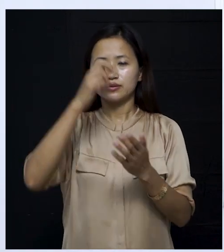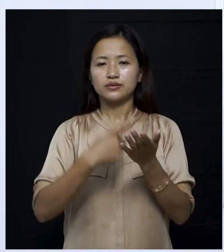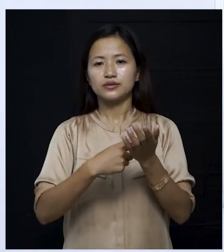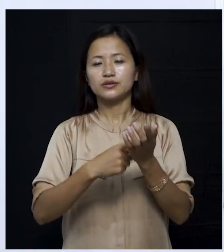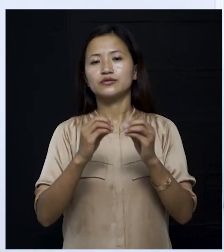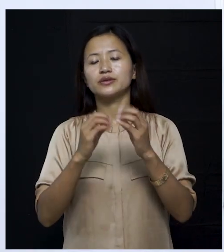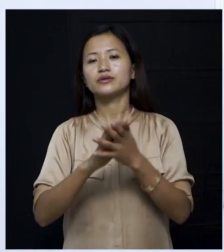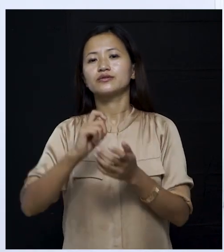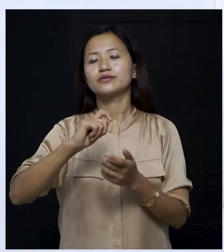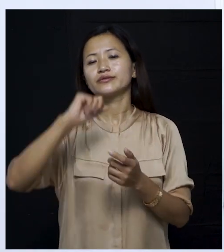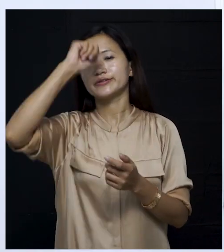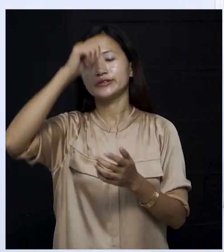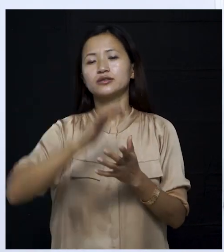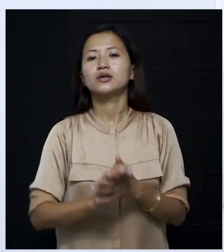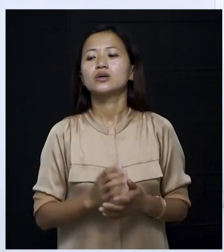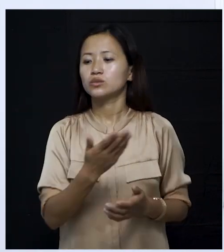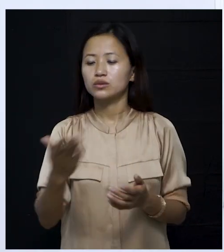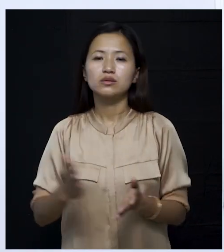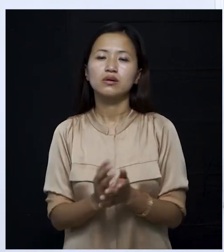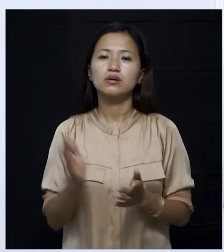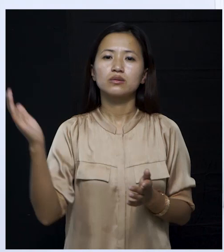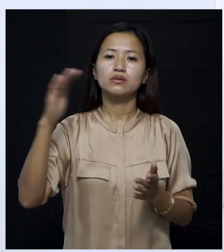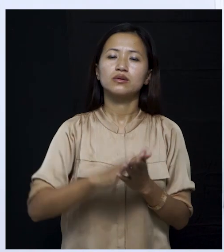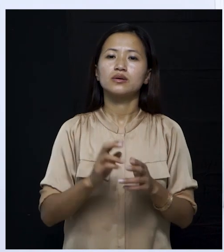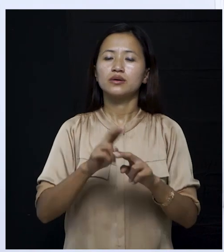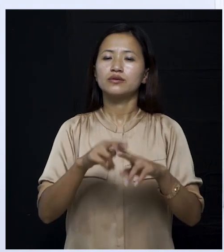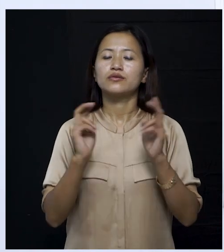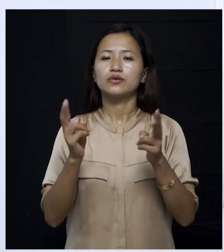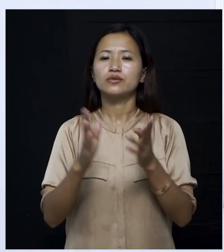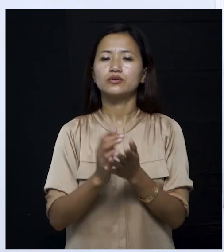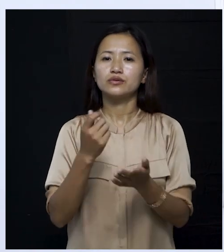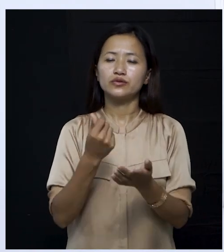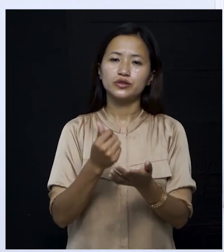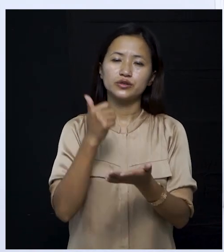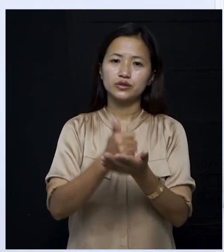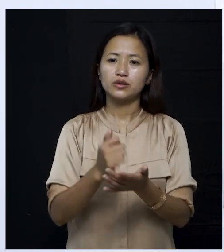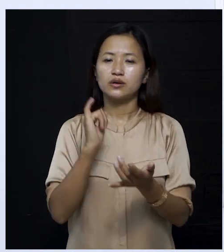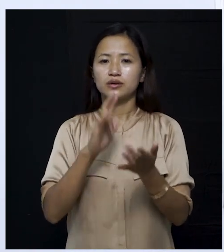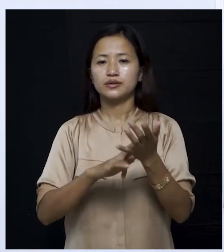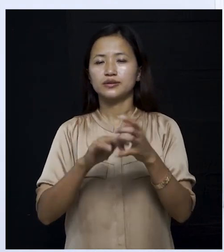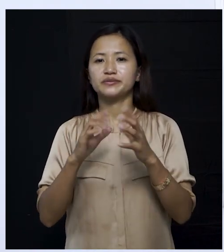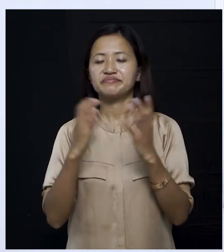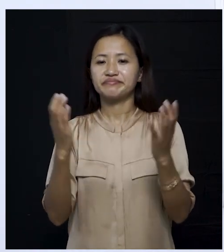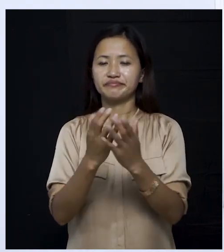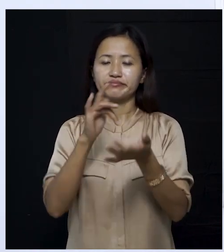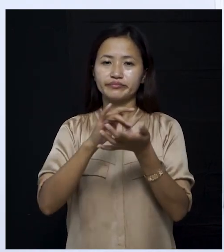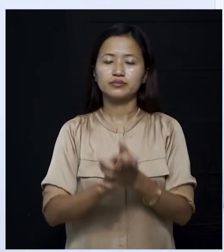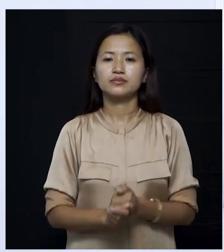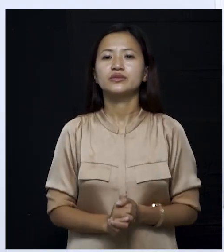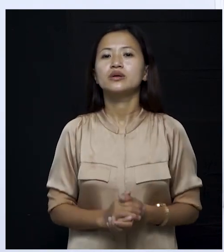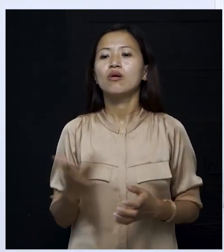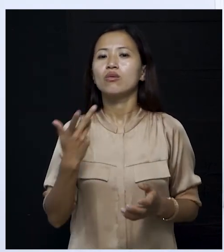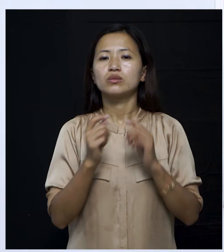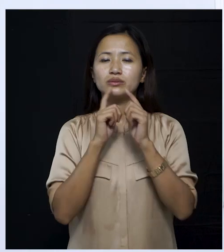there. Okay, so those are called as the formal financial institution. Okay, now